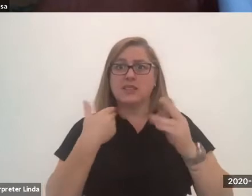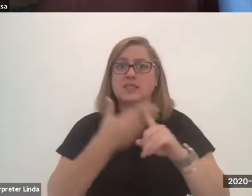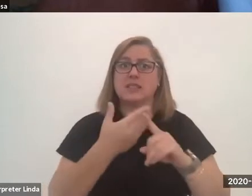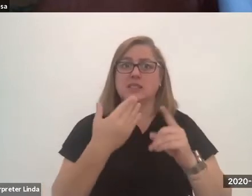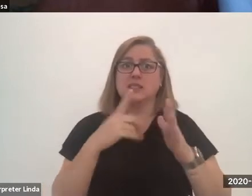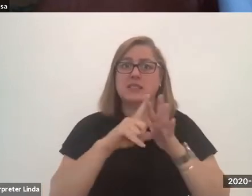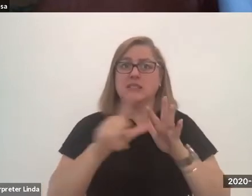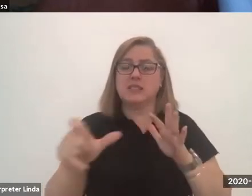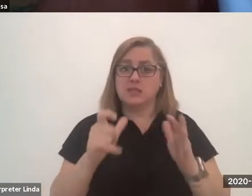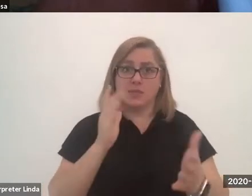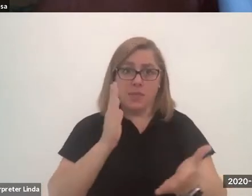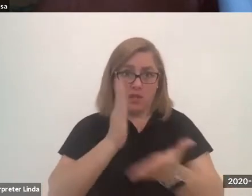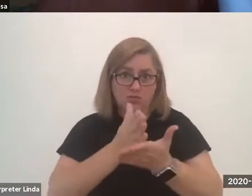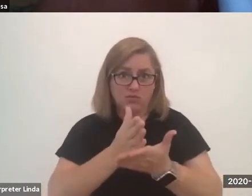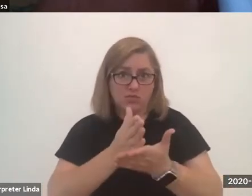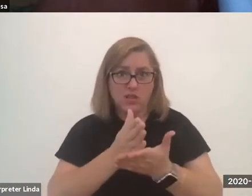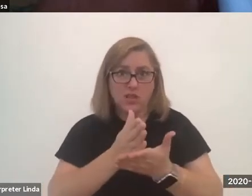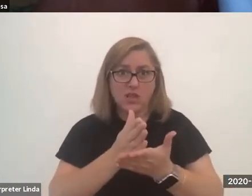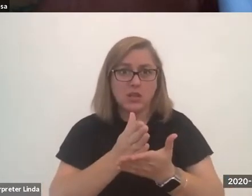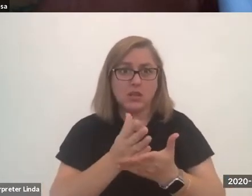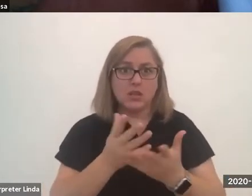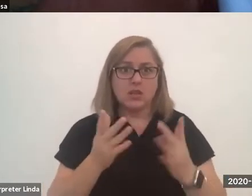So that's been